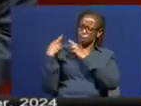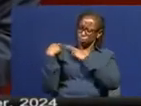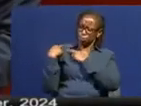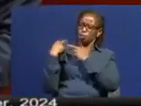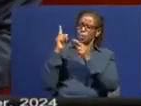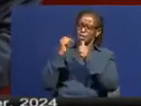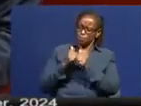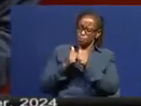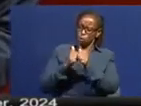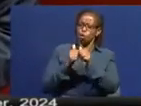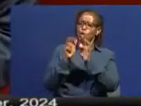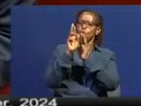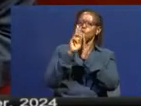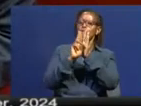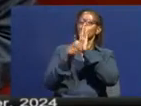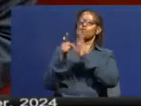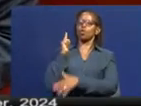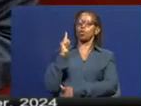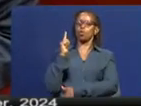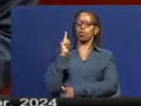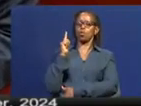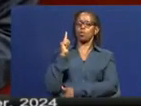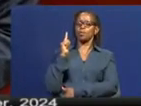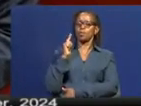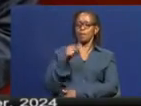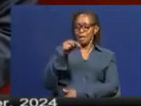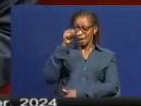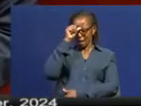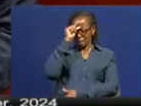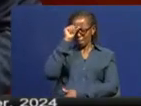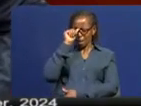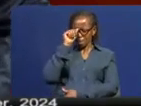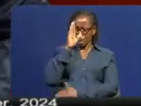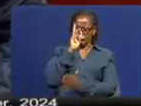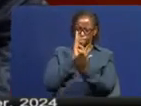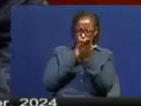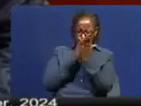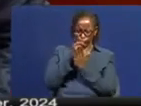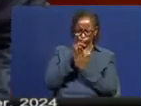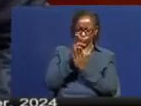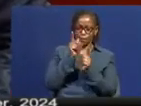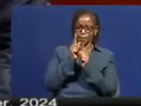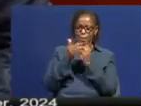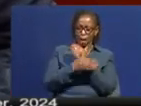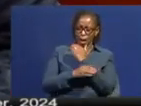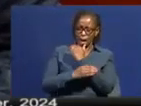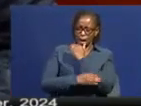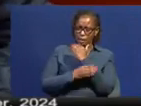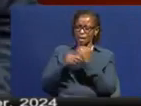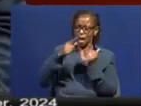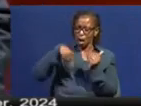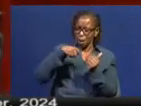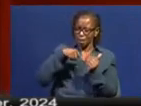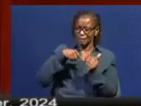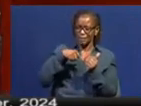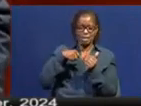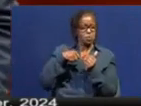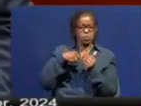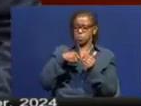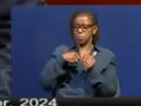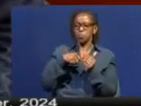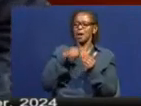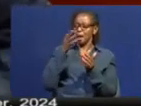Speaker, the integrity of government and the stability of our nation is at stake, Mr. Speaker, as we speak this afternoon in this house,